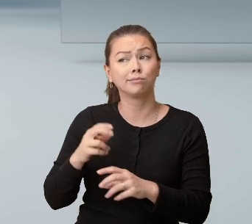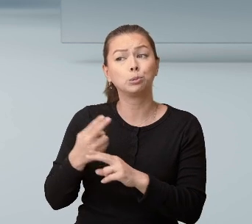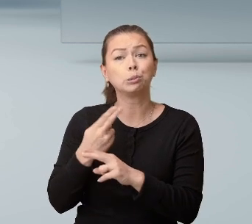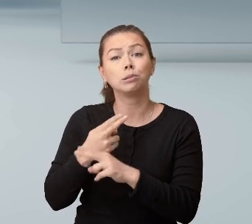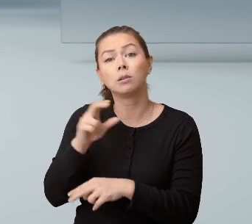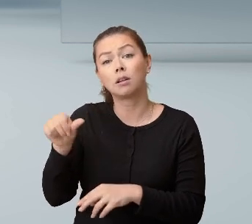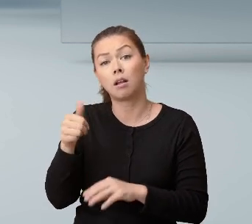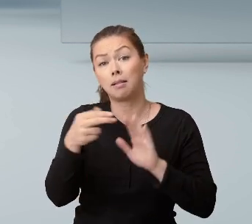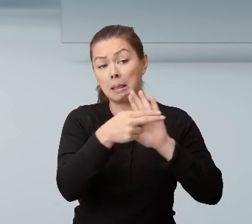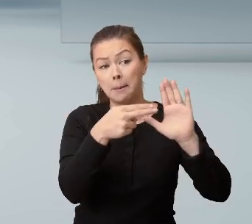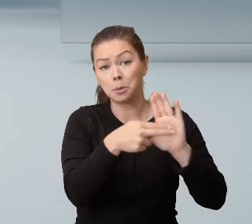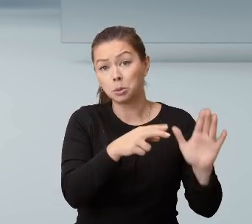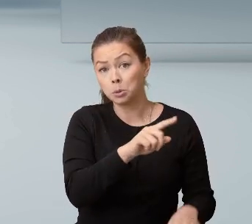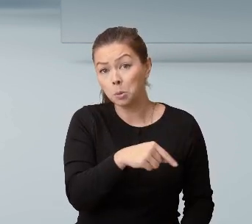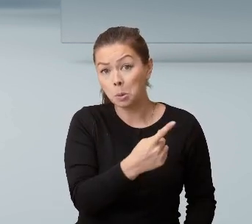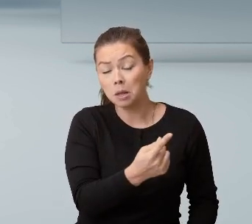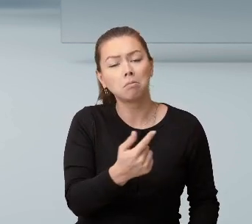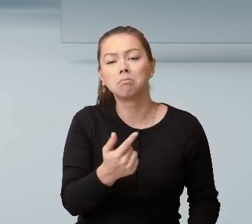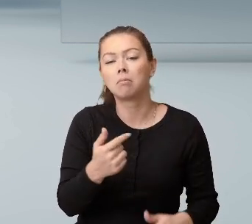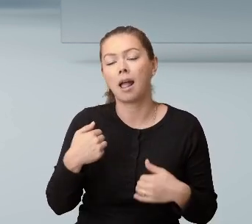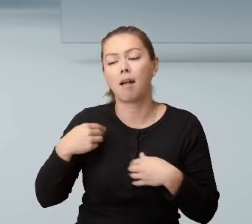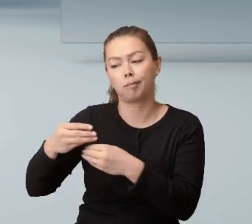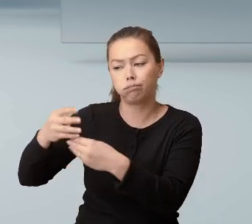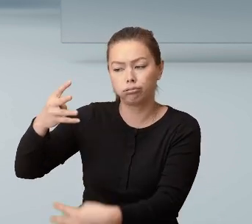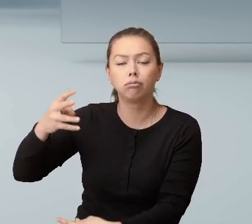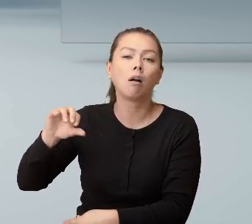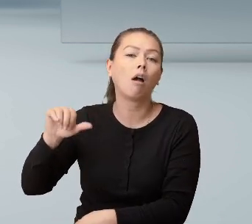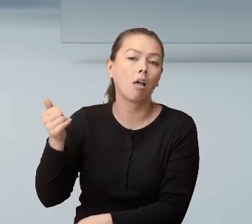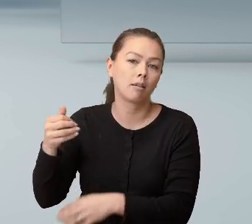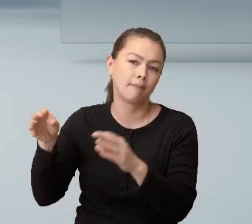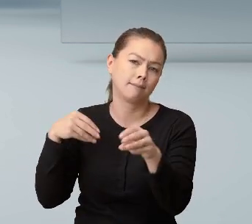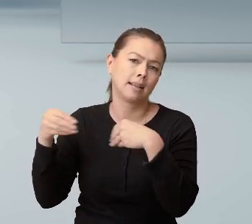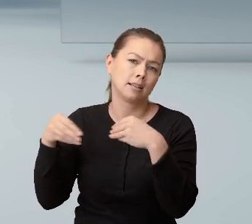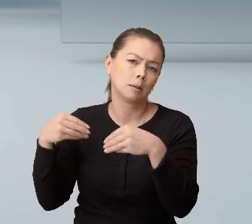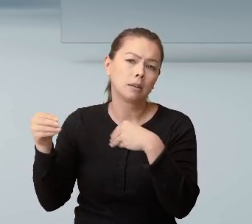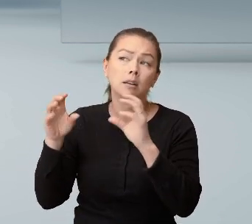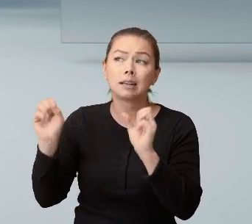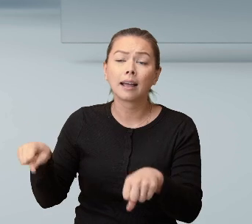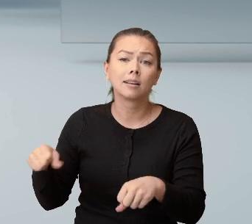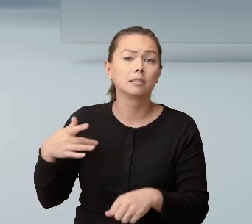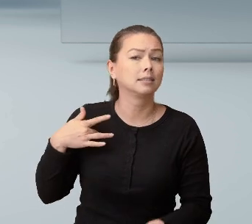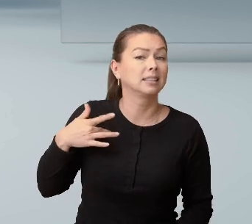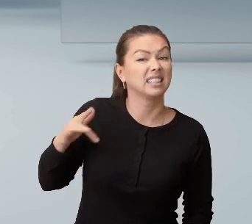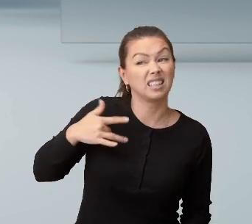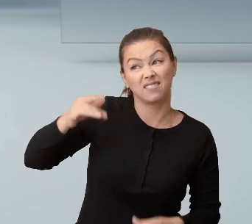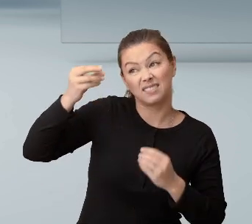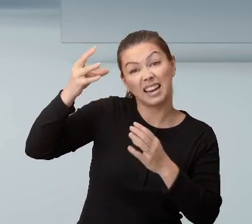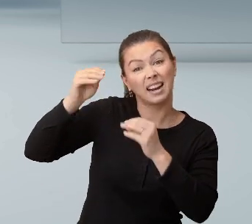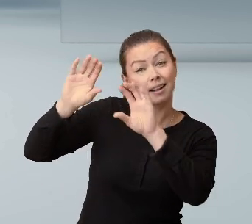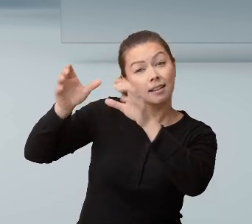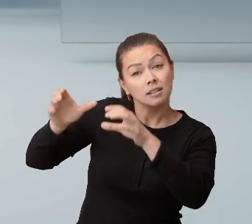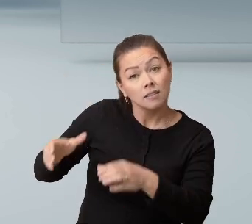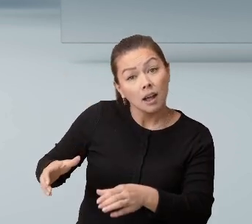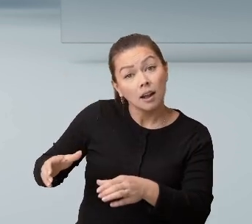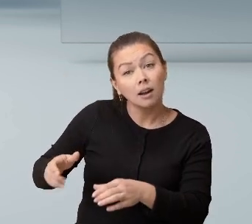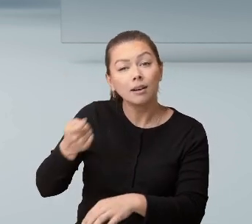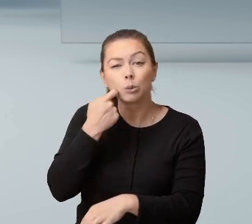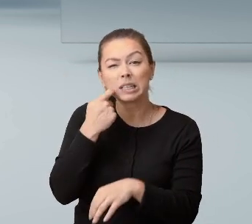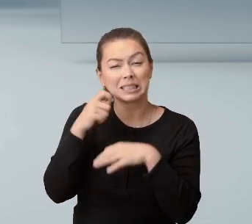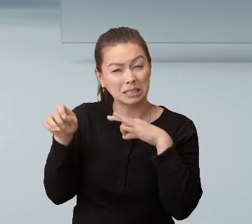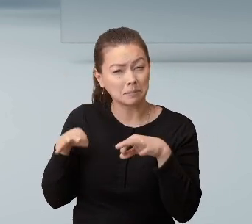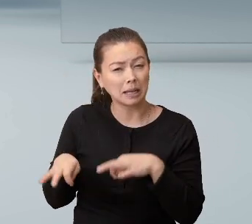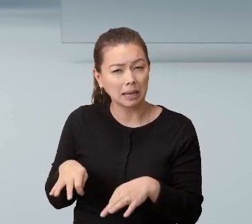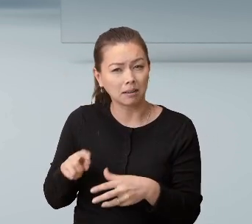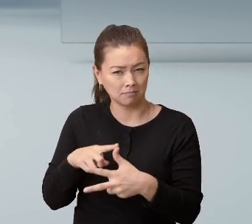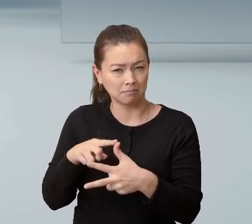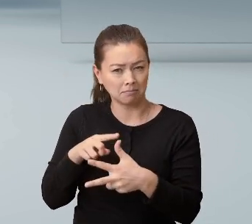other than labels. There's a lot of flexibility within the tool, so we can use sensitive data classifiers that we